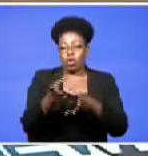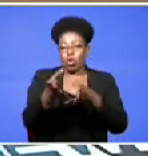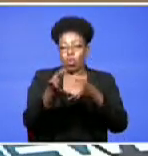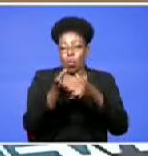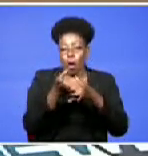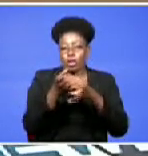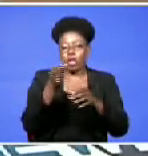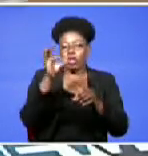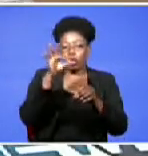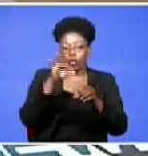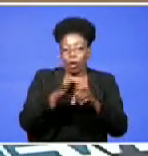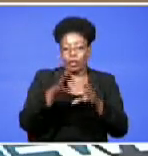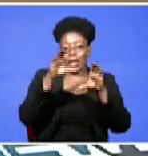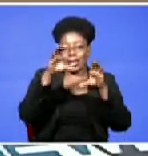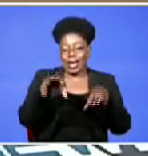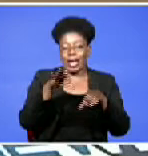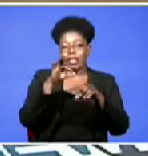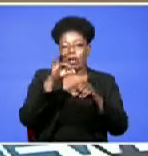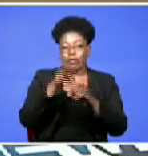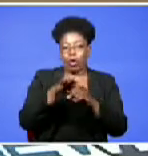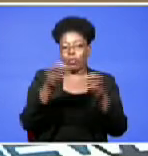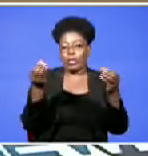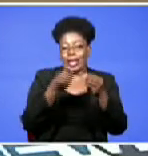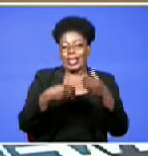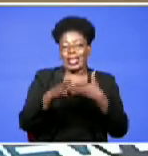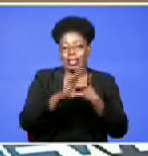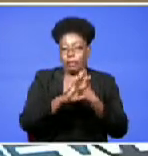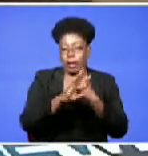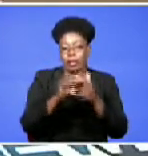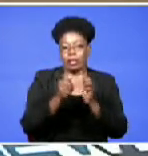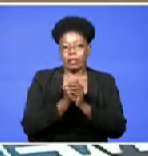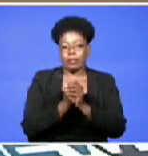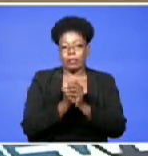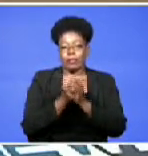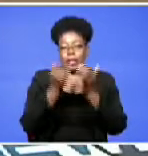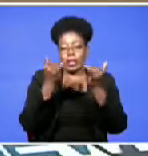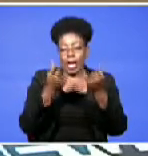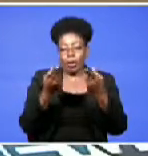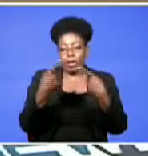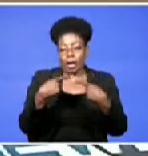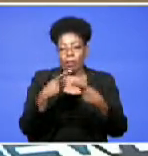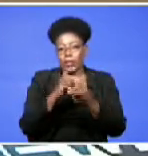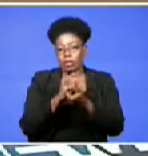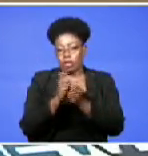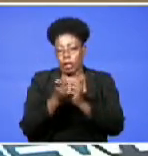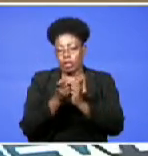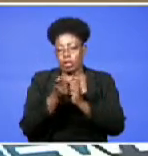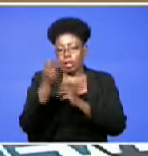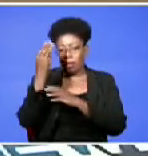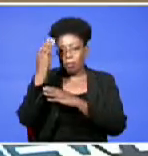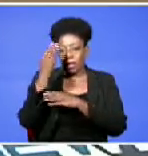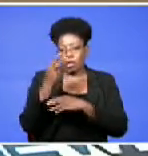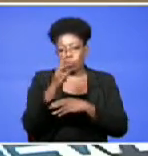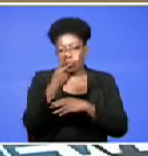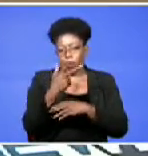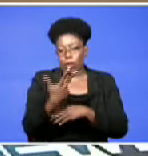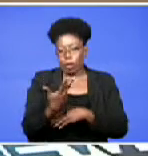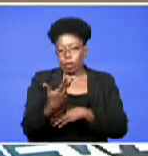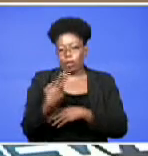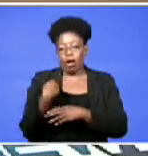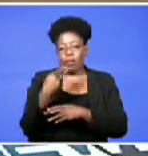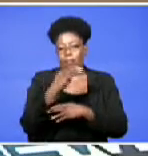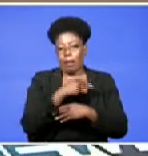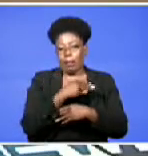vote, they can't vote without interference. Now he comes to them and he says, well, two-thirds of your